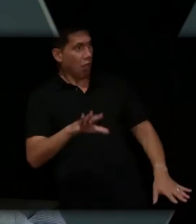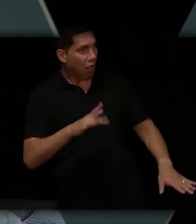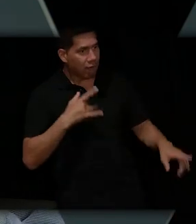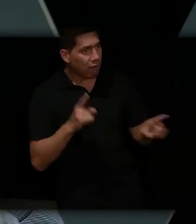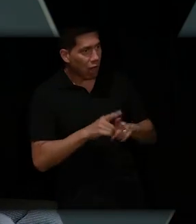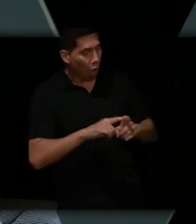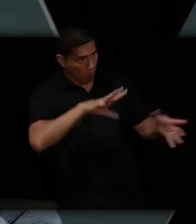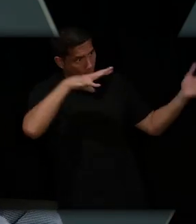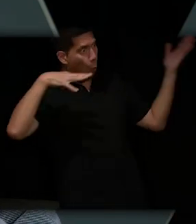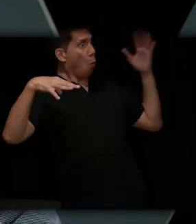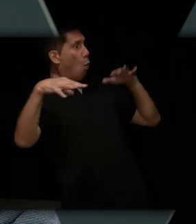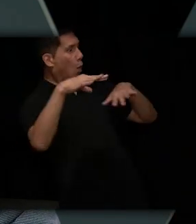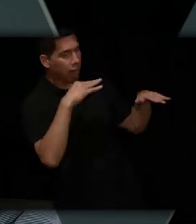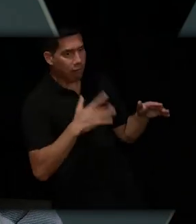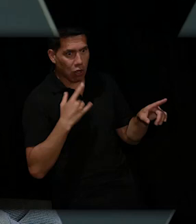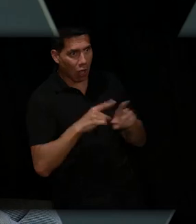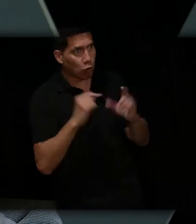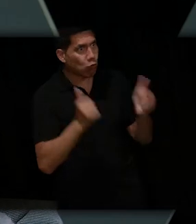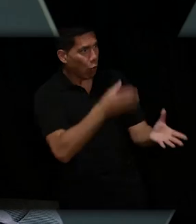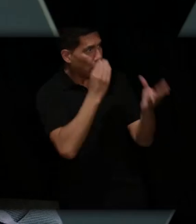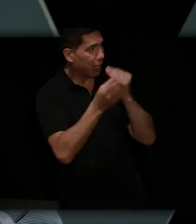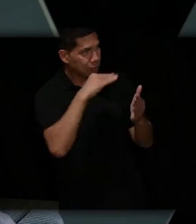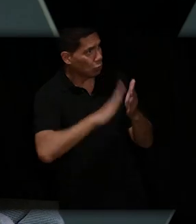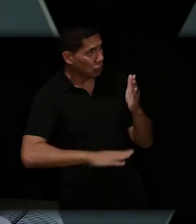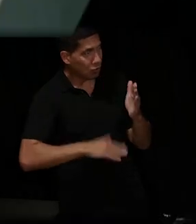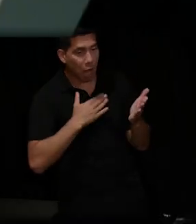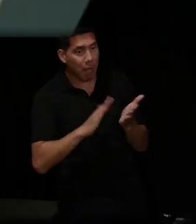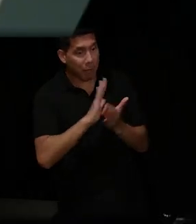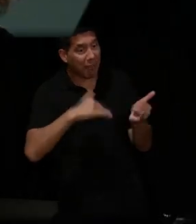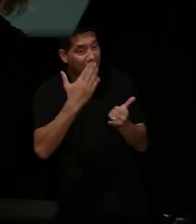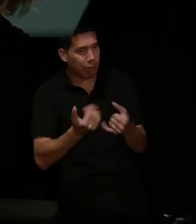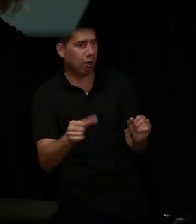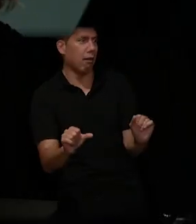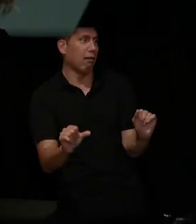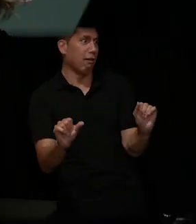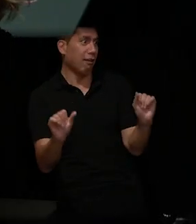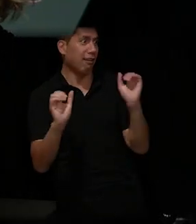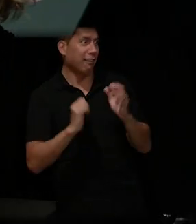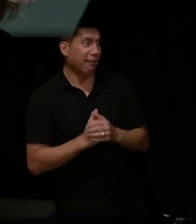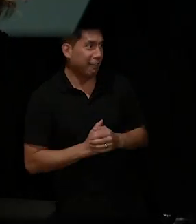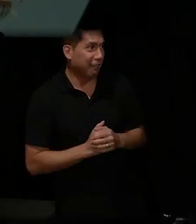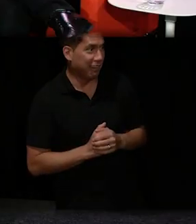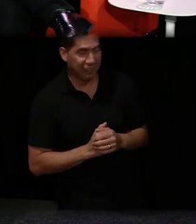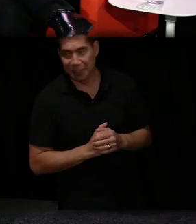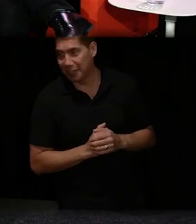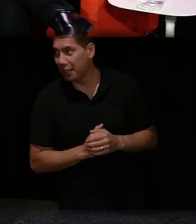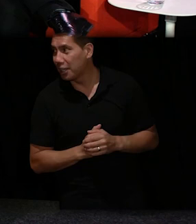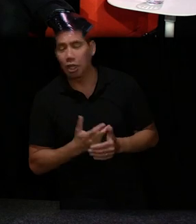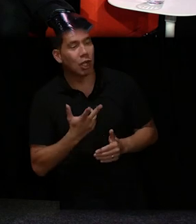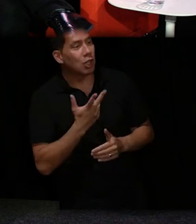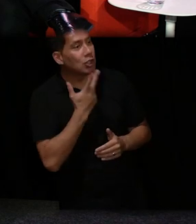just a great learning experience, and I'm glad it worked out. If you would like to ask Pat